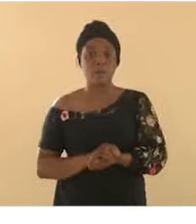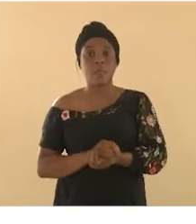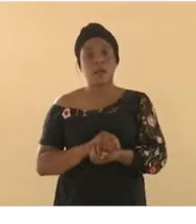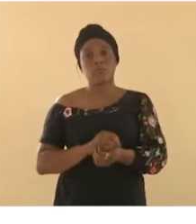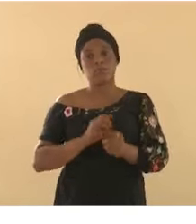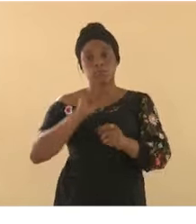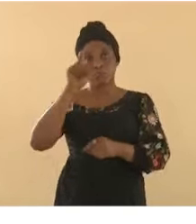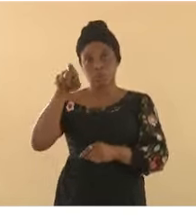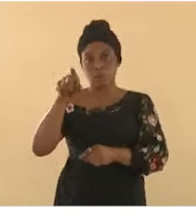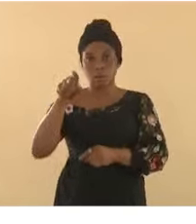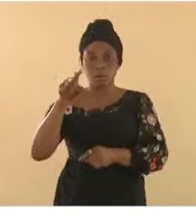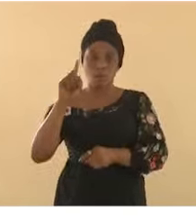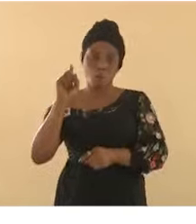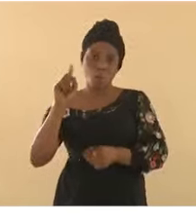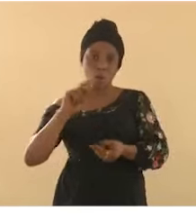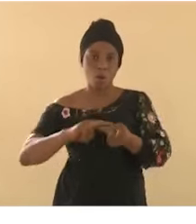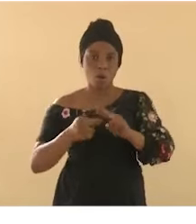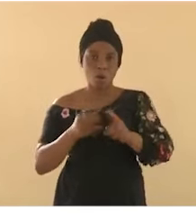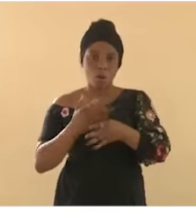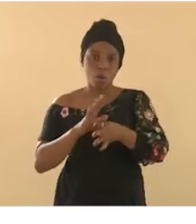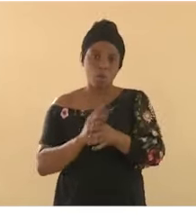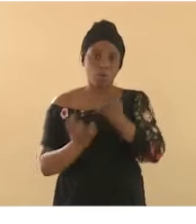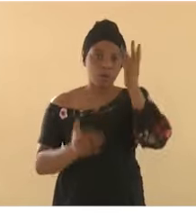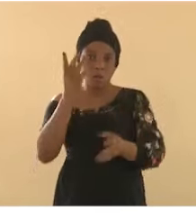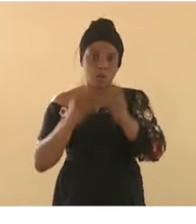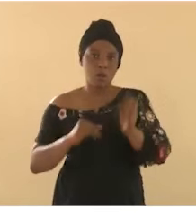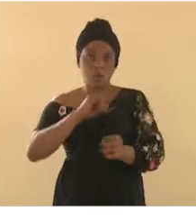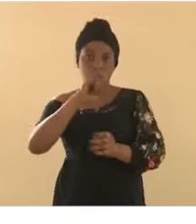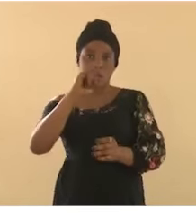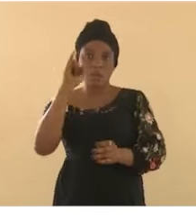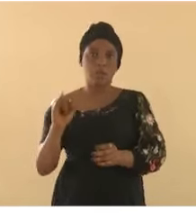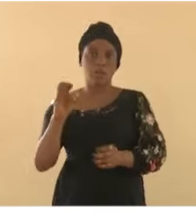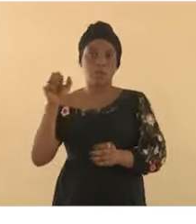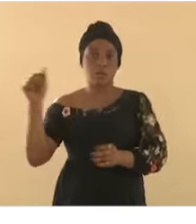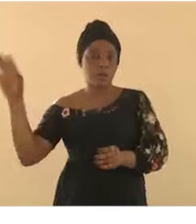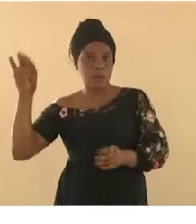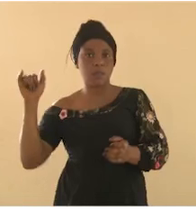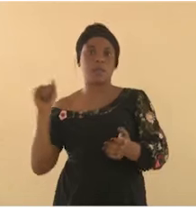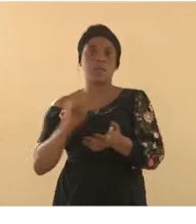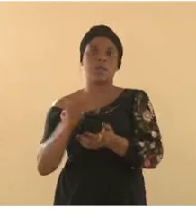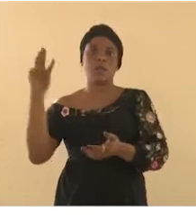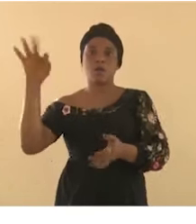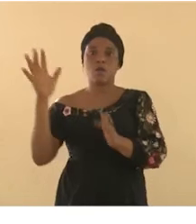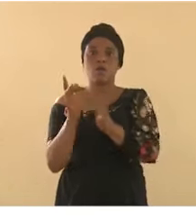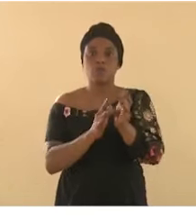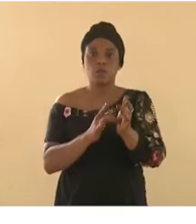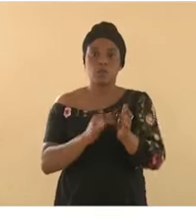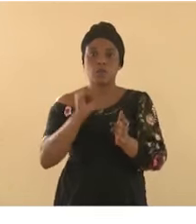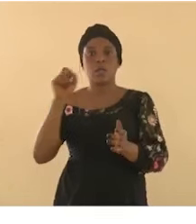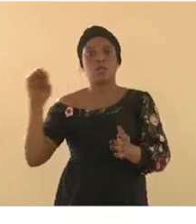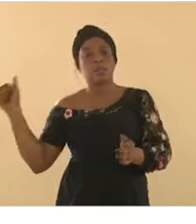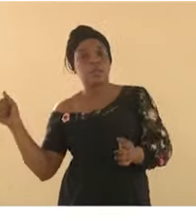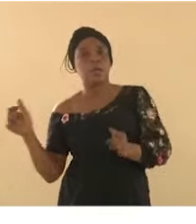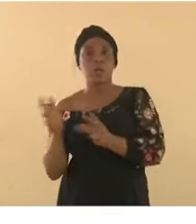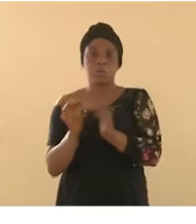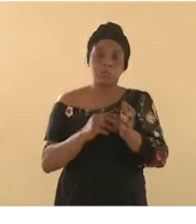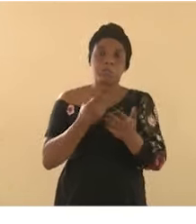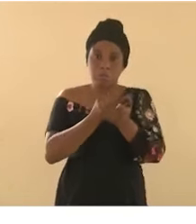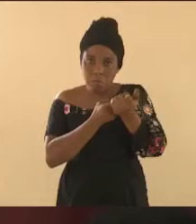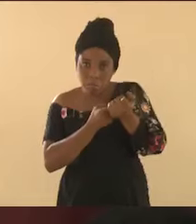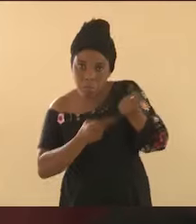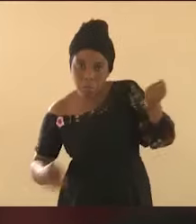Answers of question one. The relationship between the sacrifice of Isaac and that of Jesus. Isaac